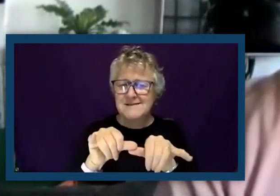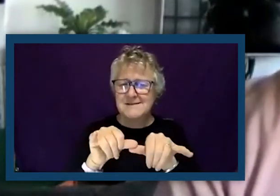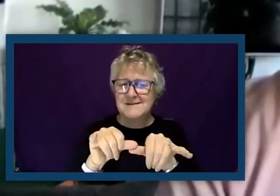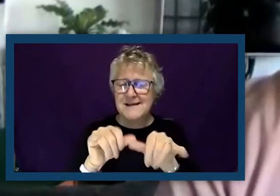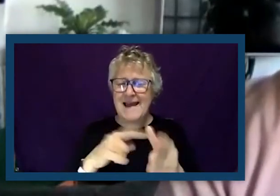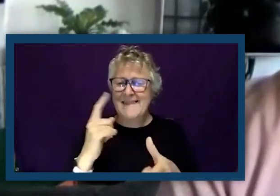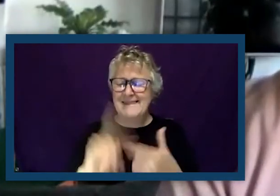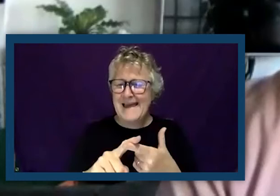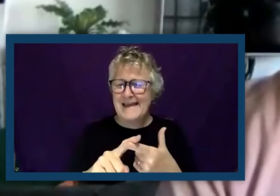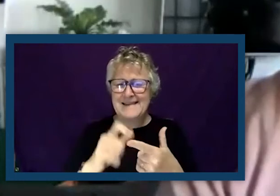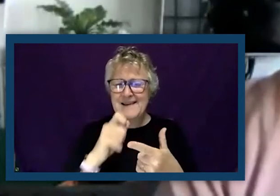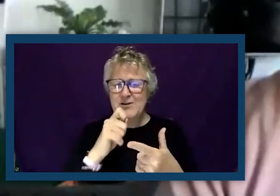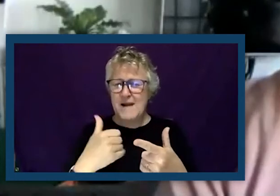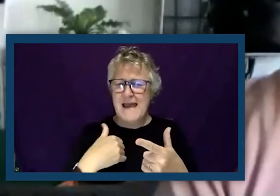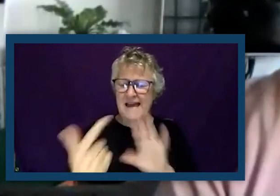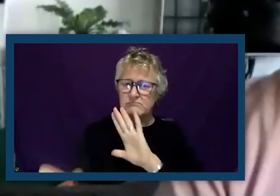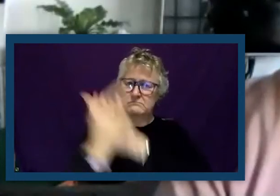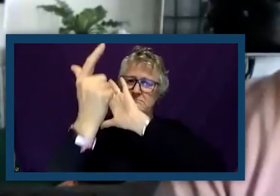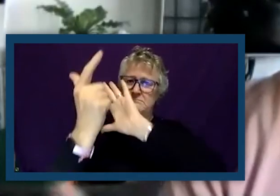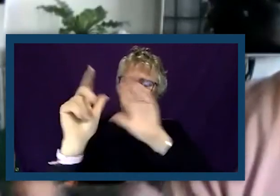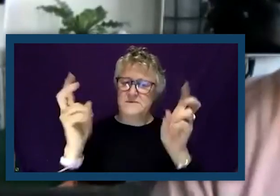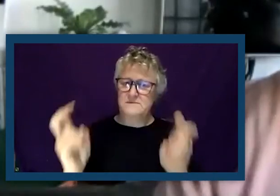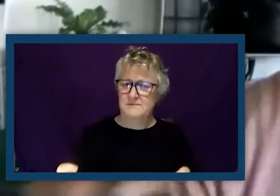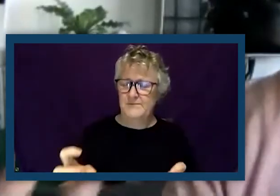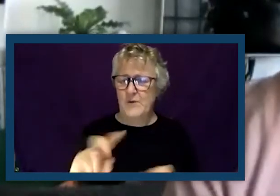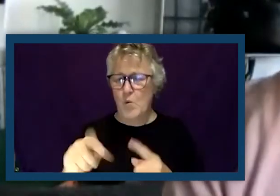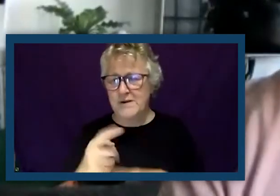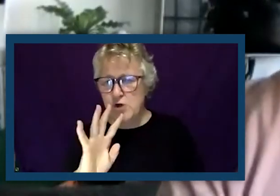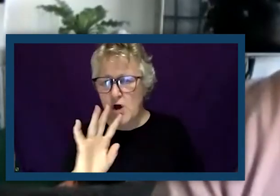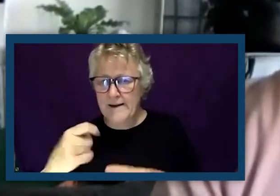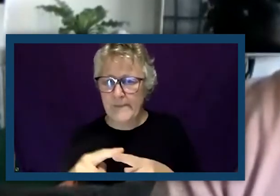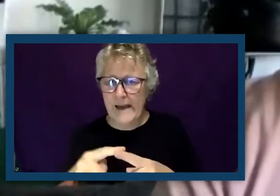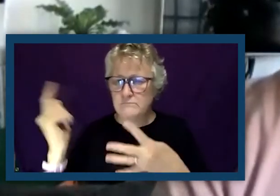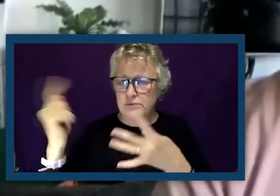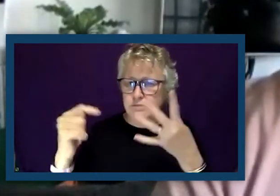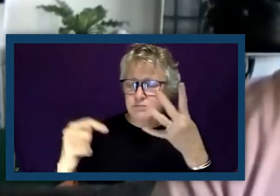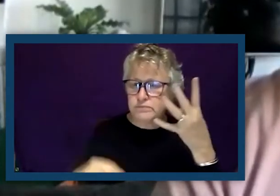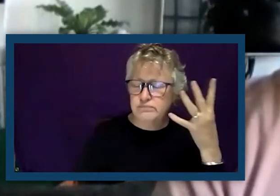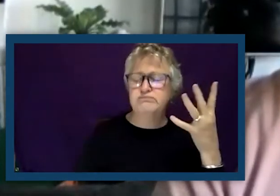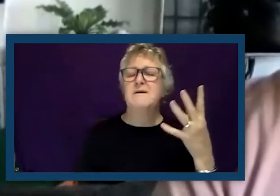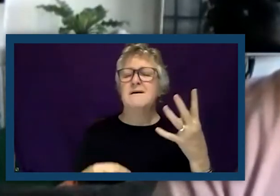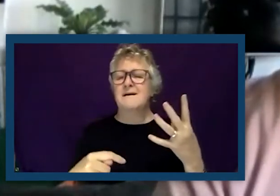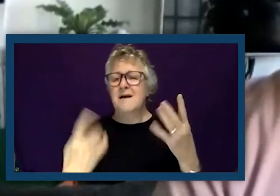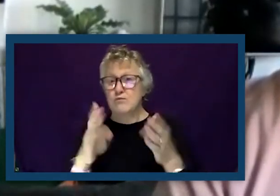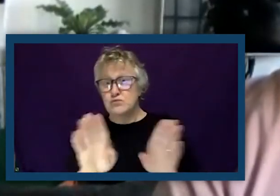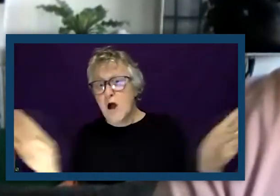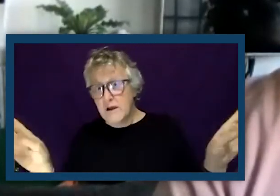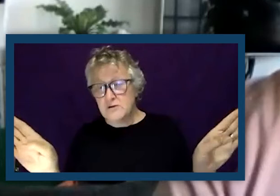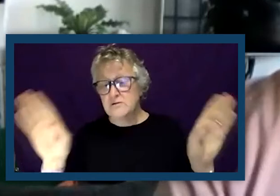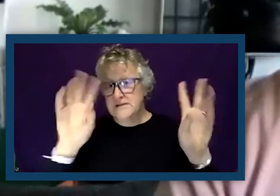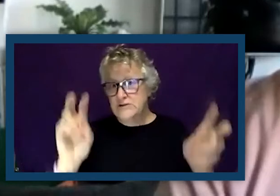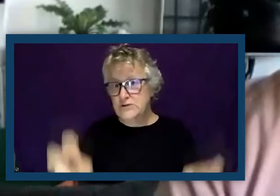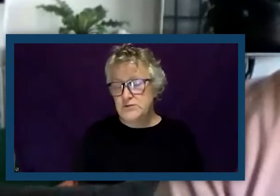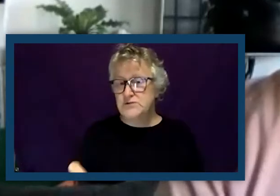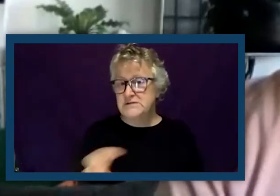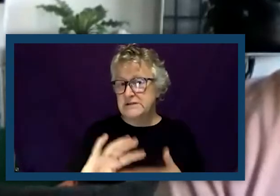subjects, talking to the broader Vietnamese American or broader AAPI organizations and